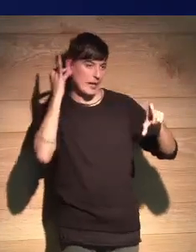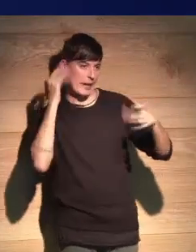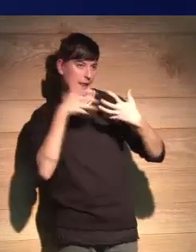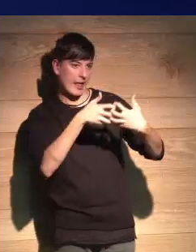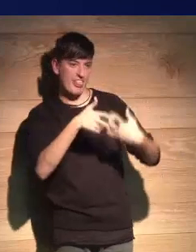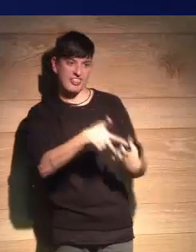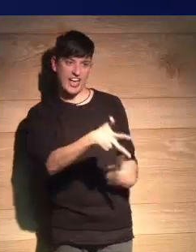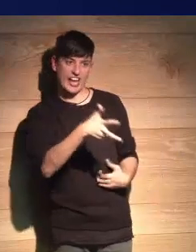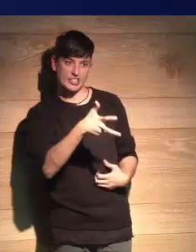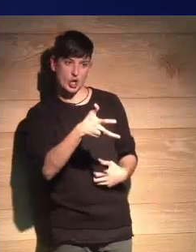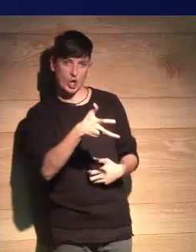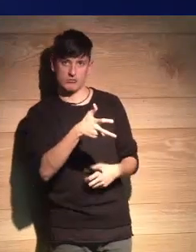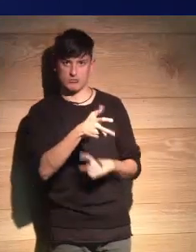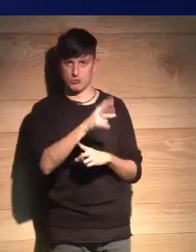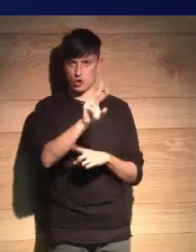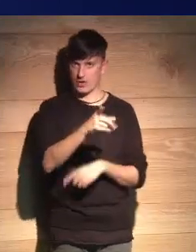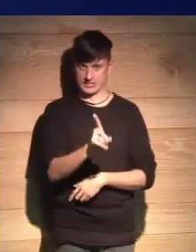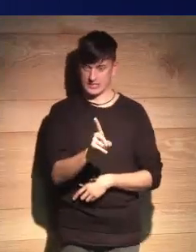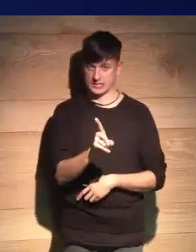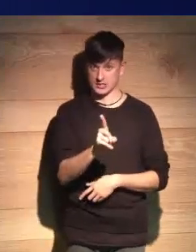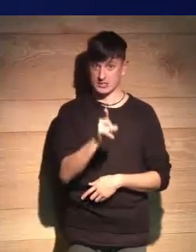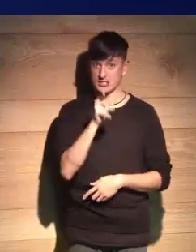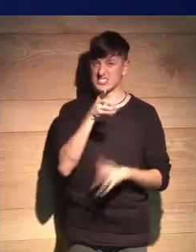fight for their rights. This is not so.